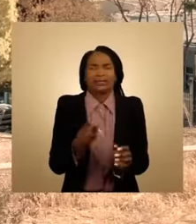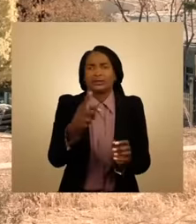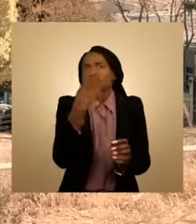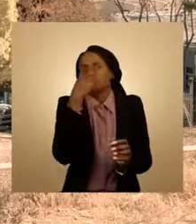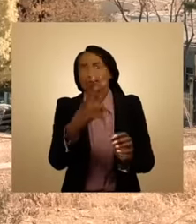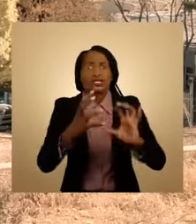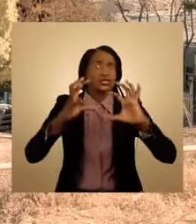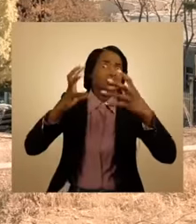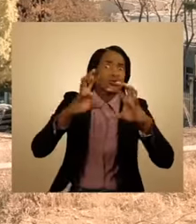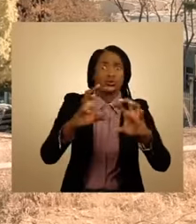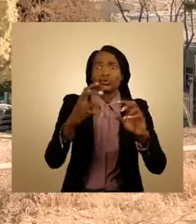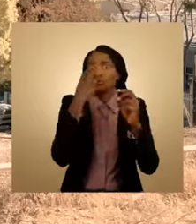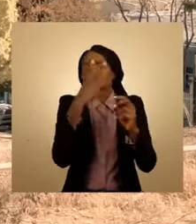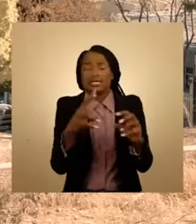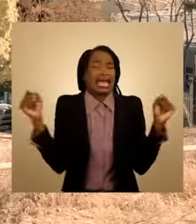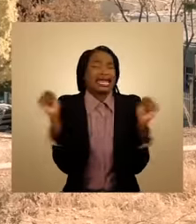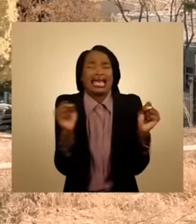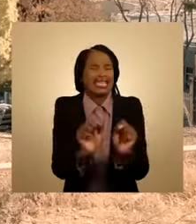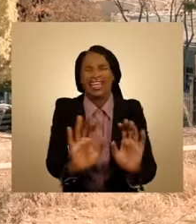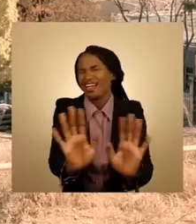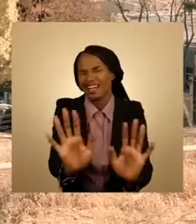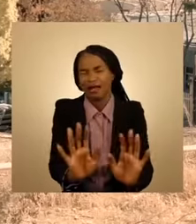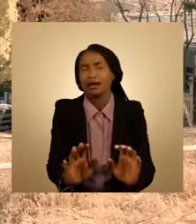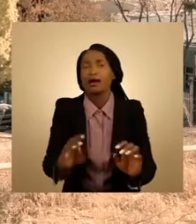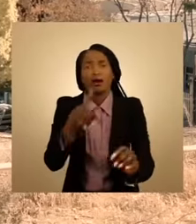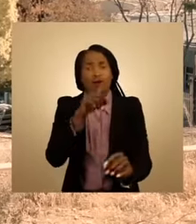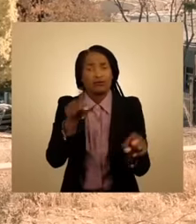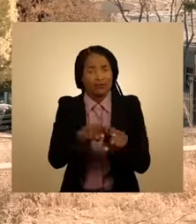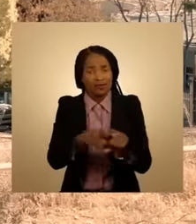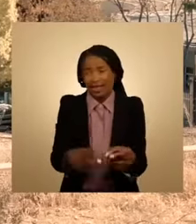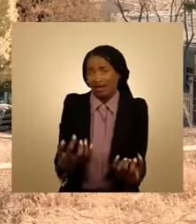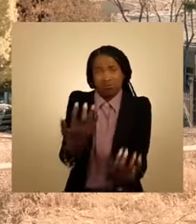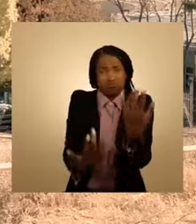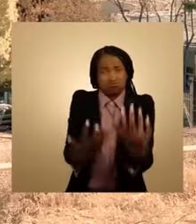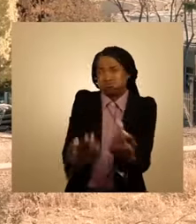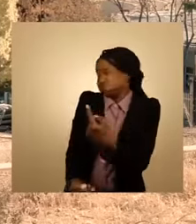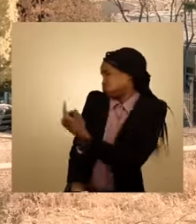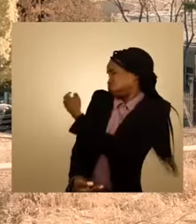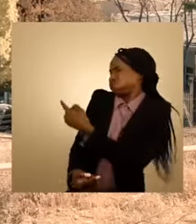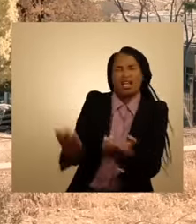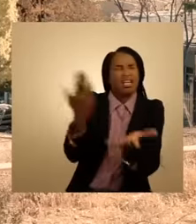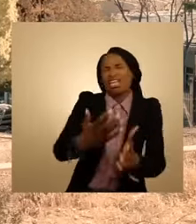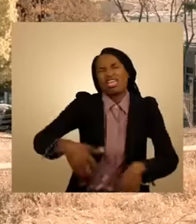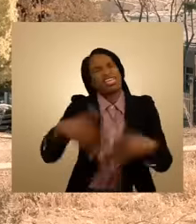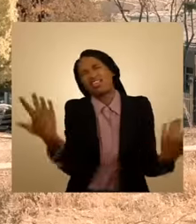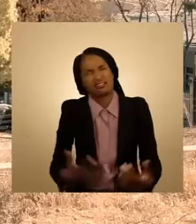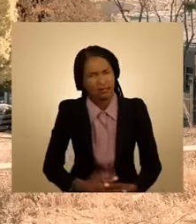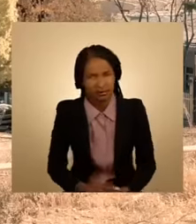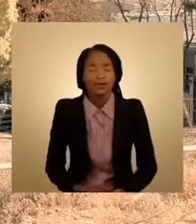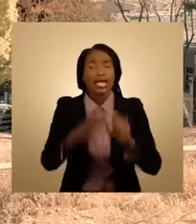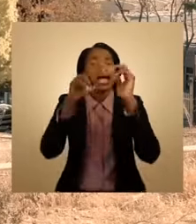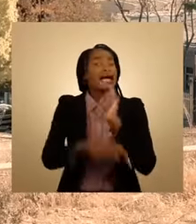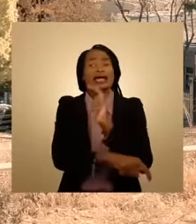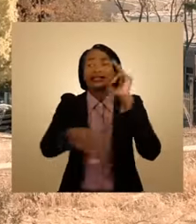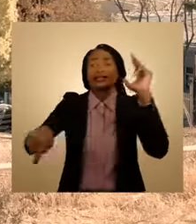Tanting ami behan ahasika urikaitu. Ti kabe dram mung huvip hinge amatamaha. Nen